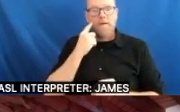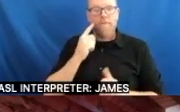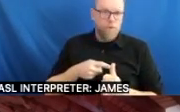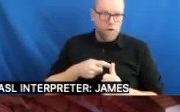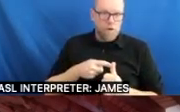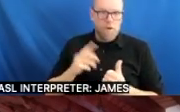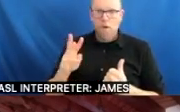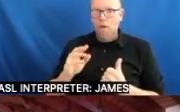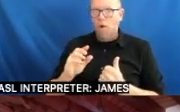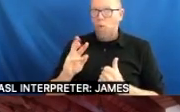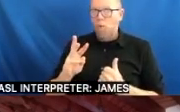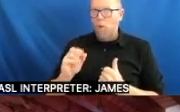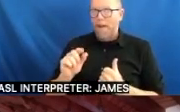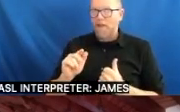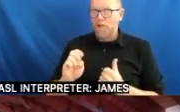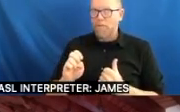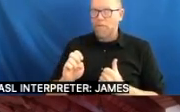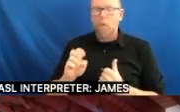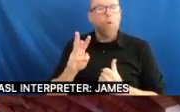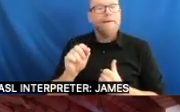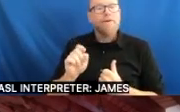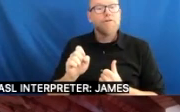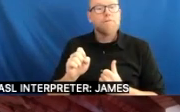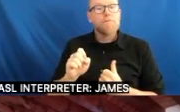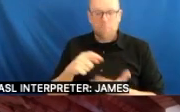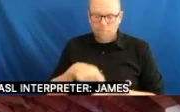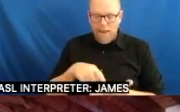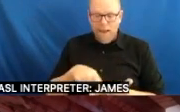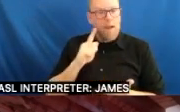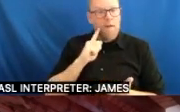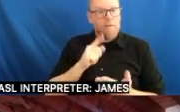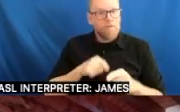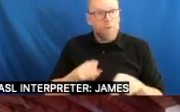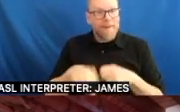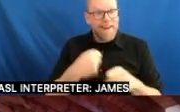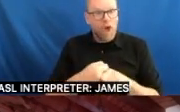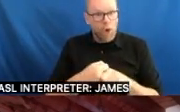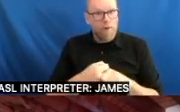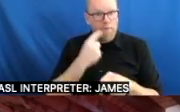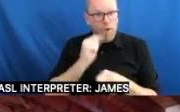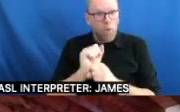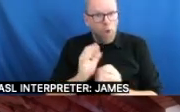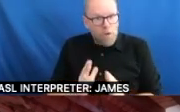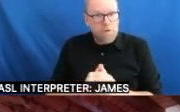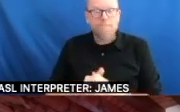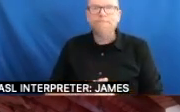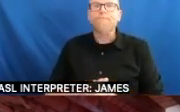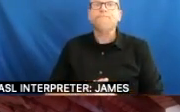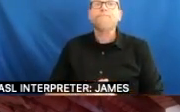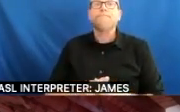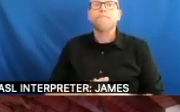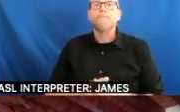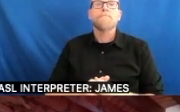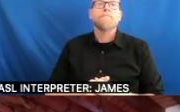So wages are paid throughout the year to its members as workers in a worker cooperative. And then when we're